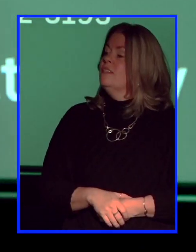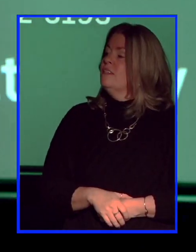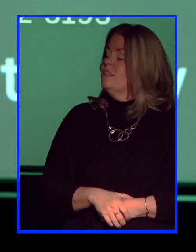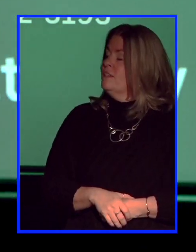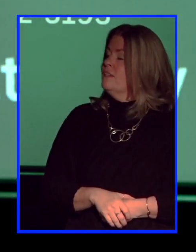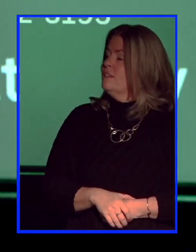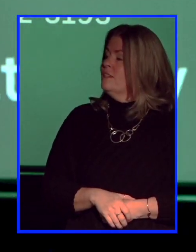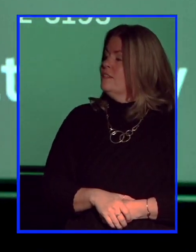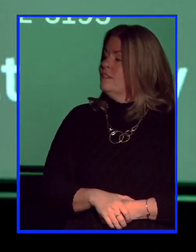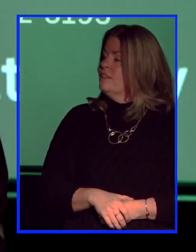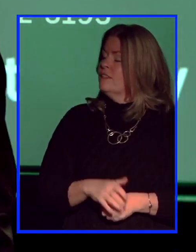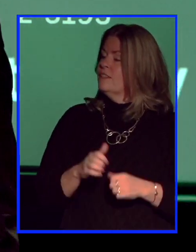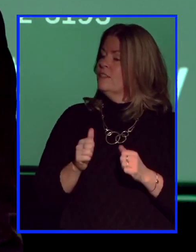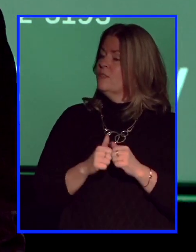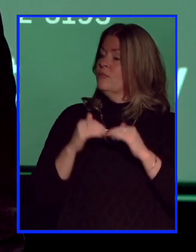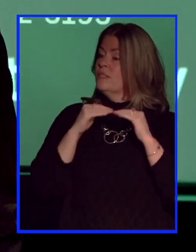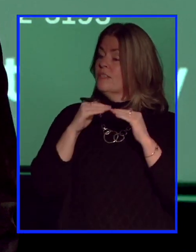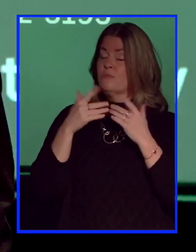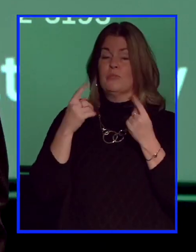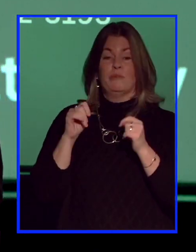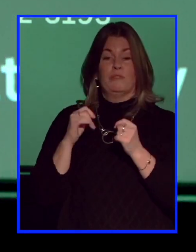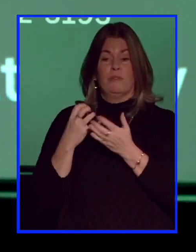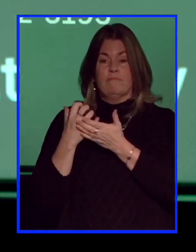with his colleagues who, when they were trying to get money,